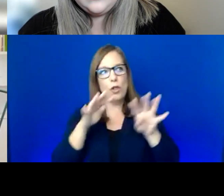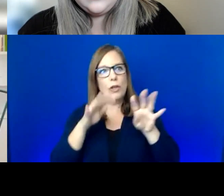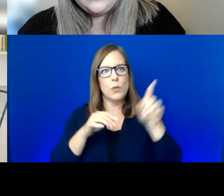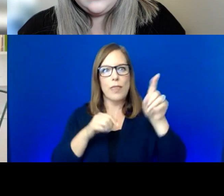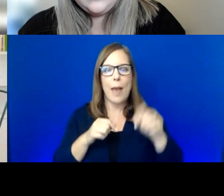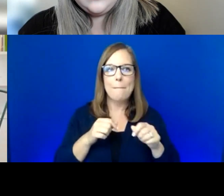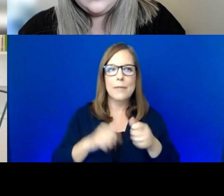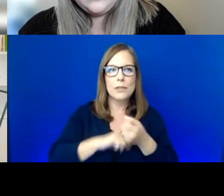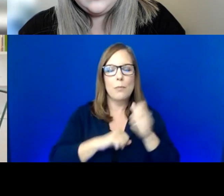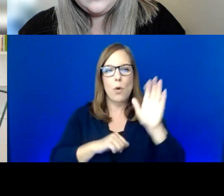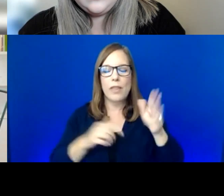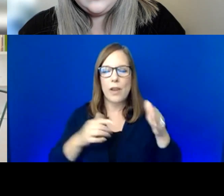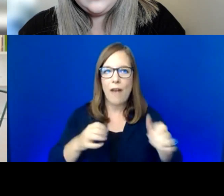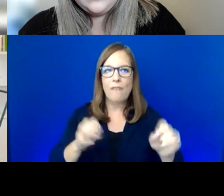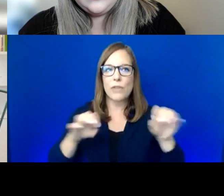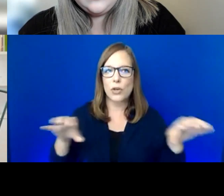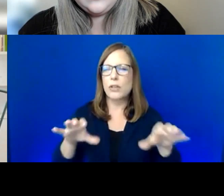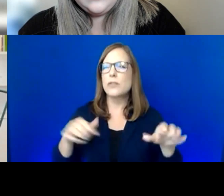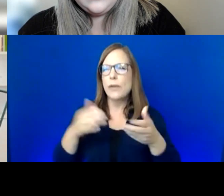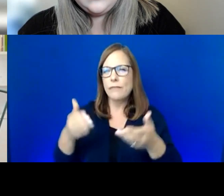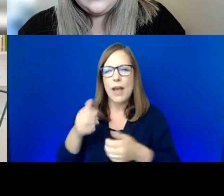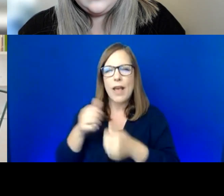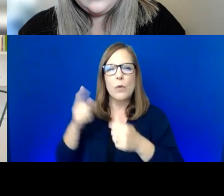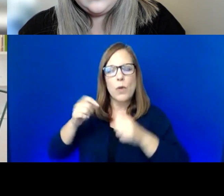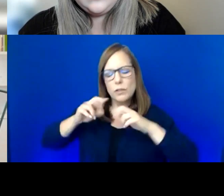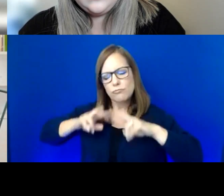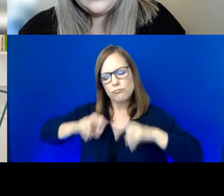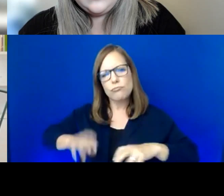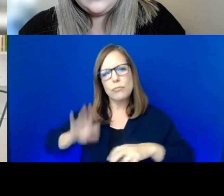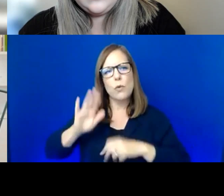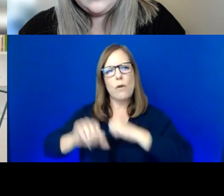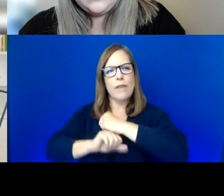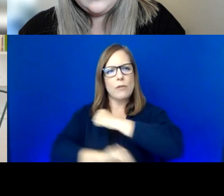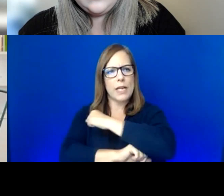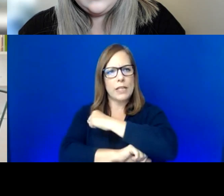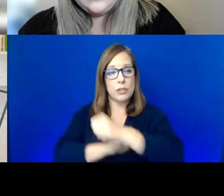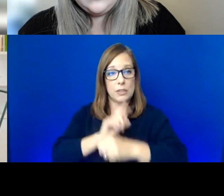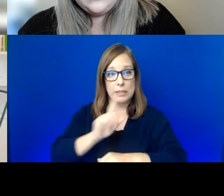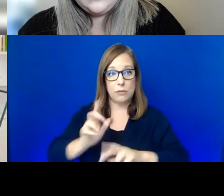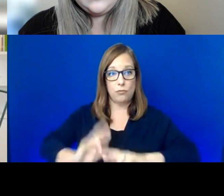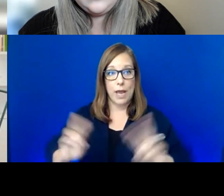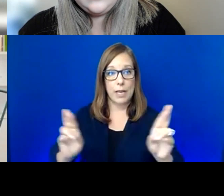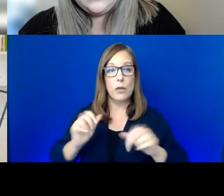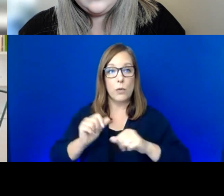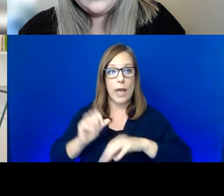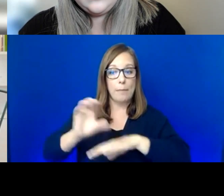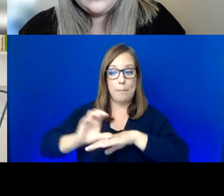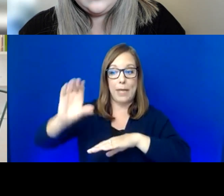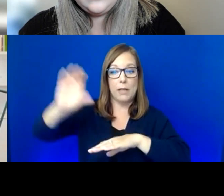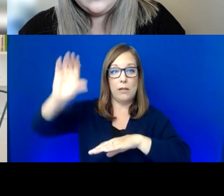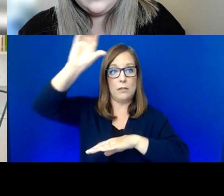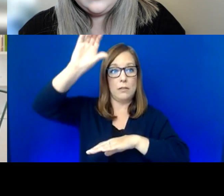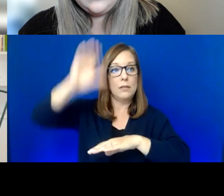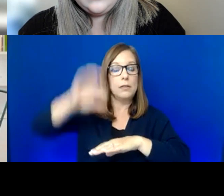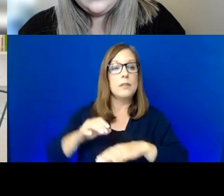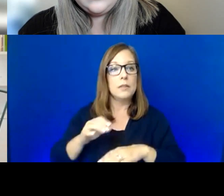invite everyone to do that. Is your foundation where you need it to be so that you can build that framework on top of it in the way that works with your